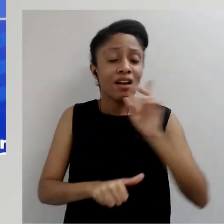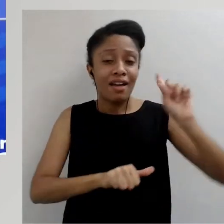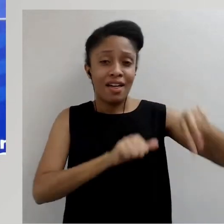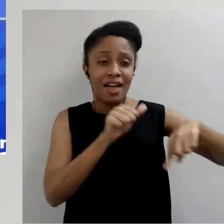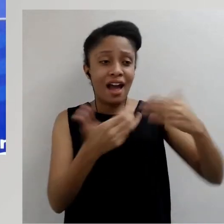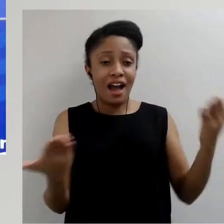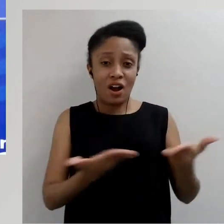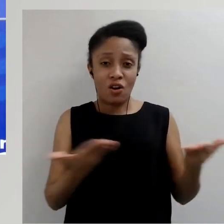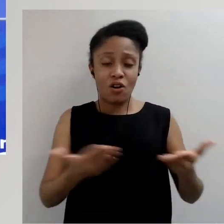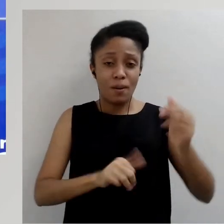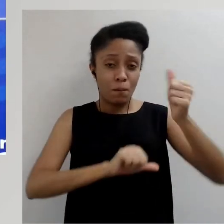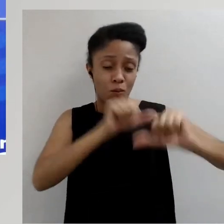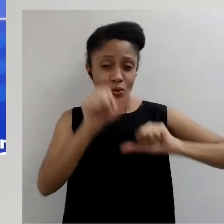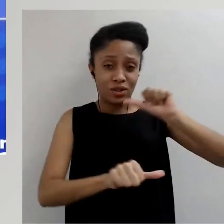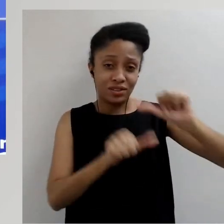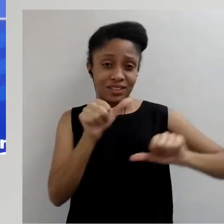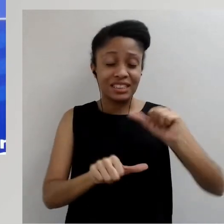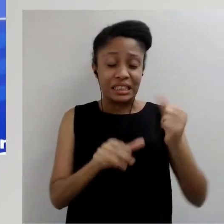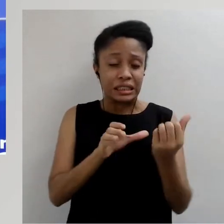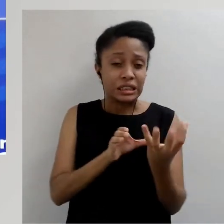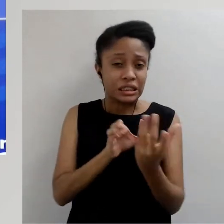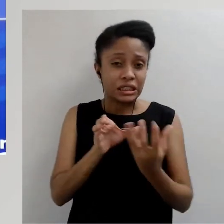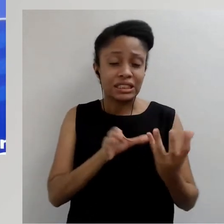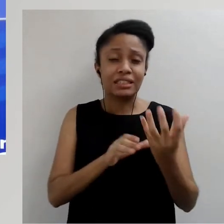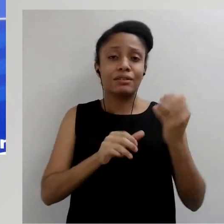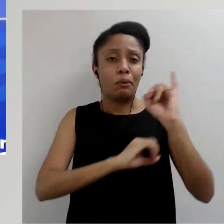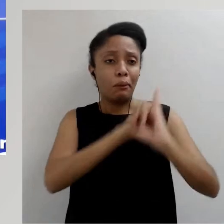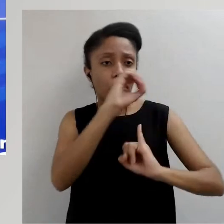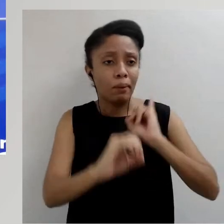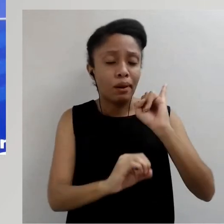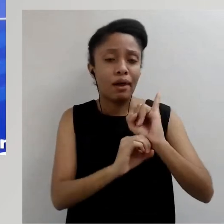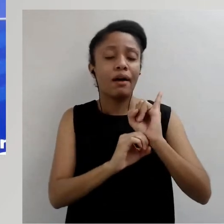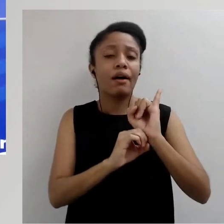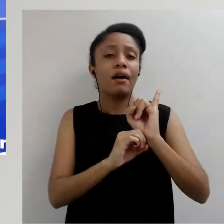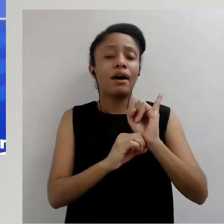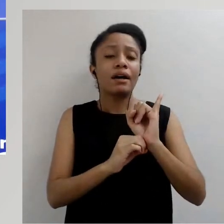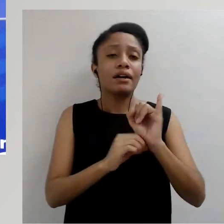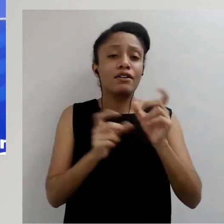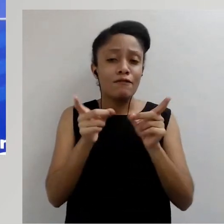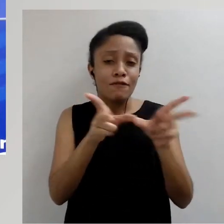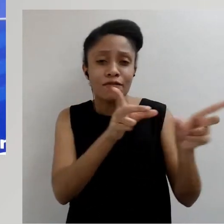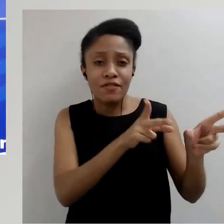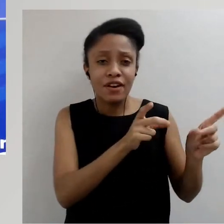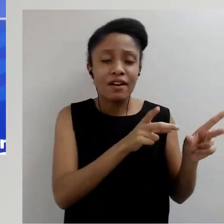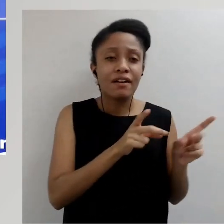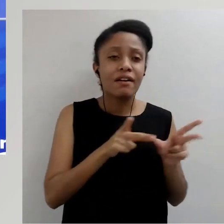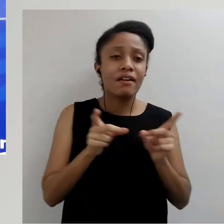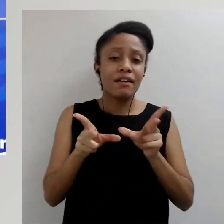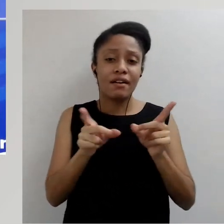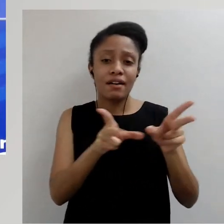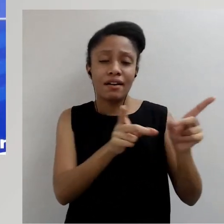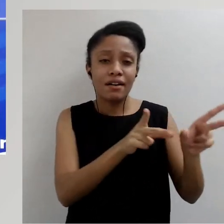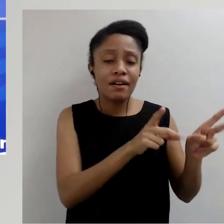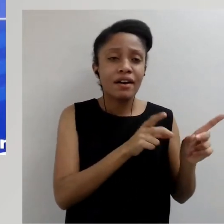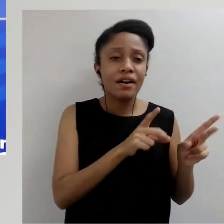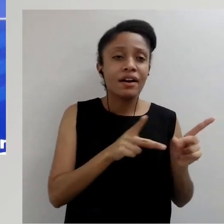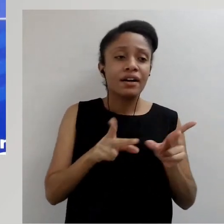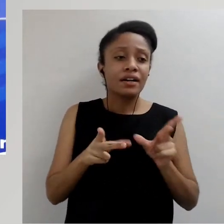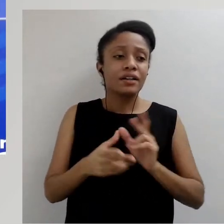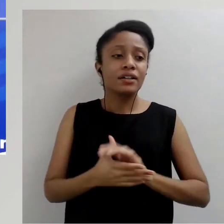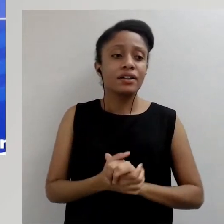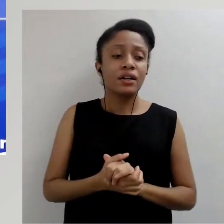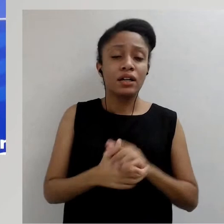All this digital modeling in sales of